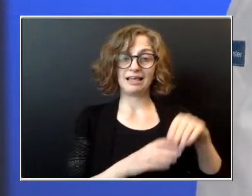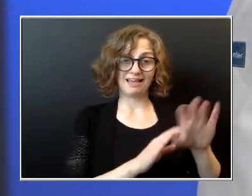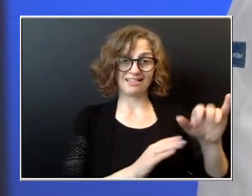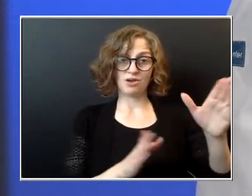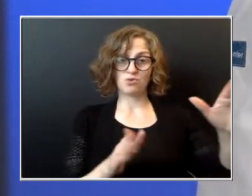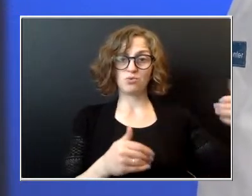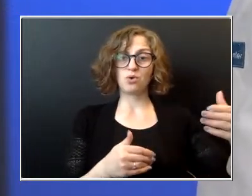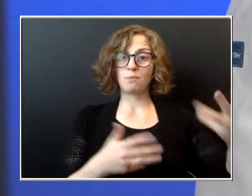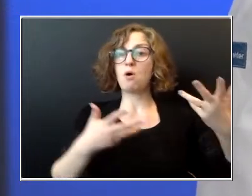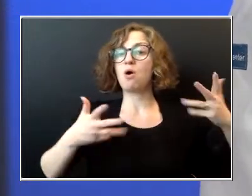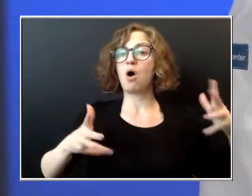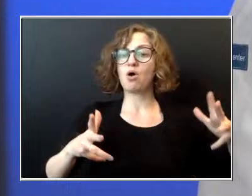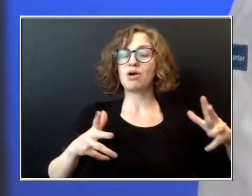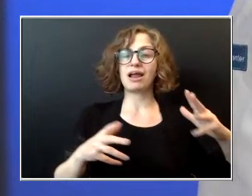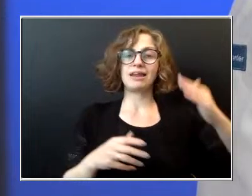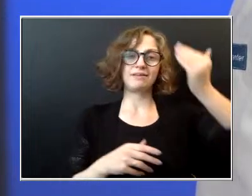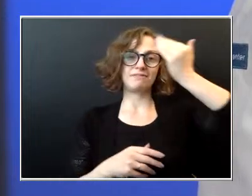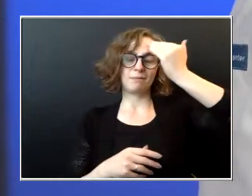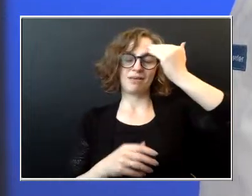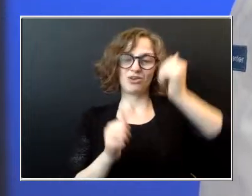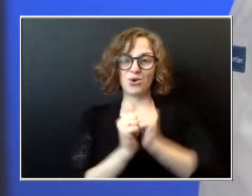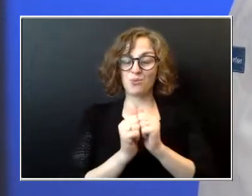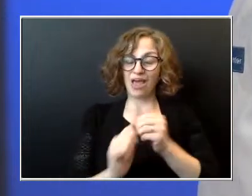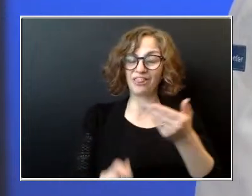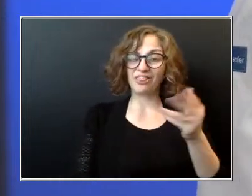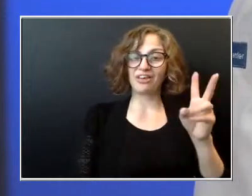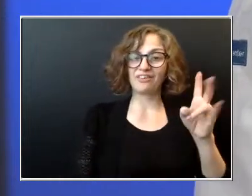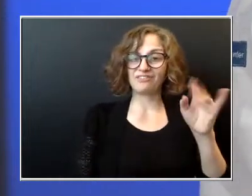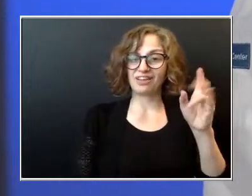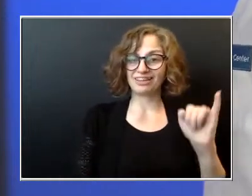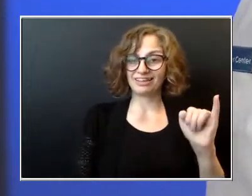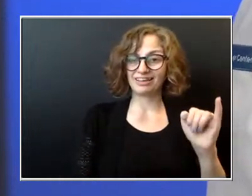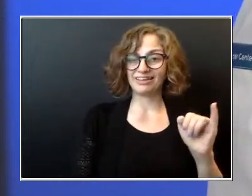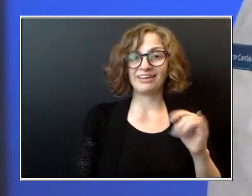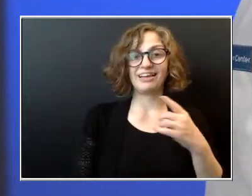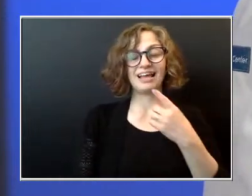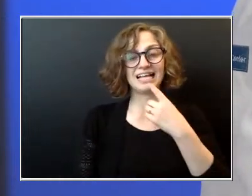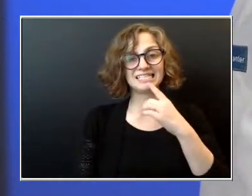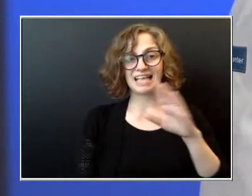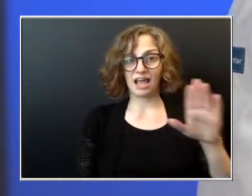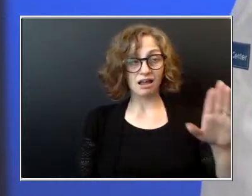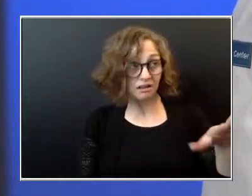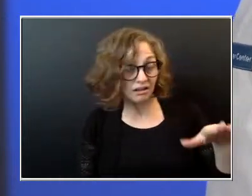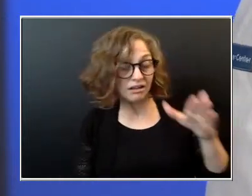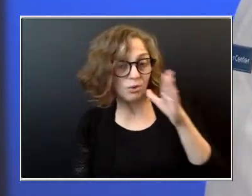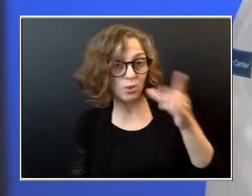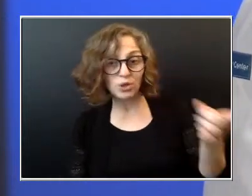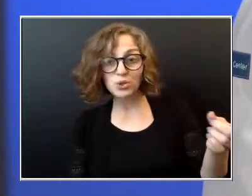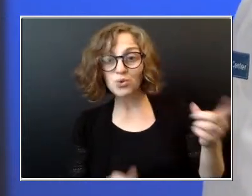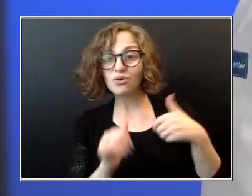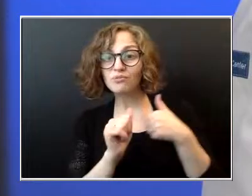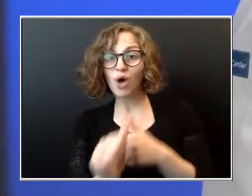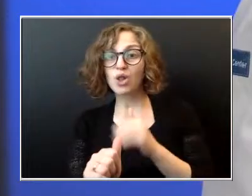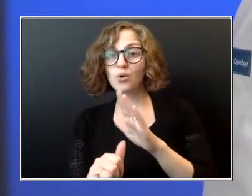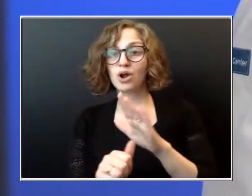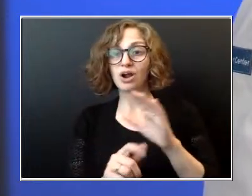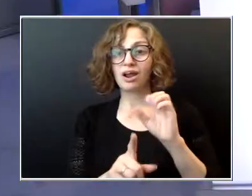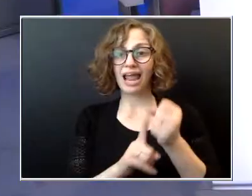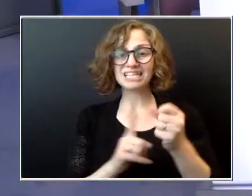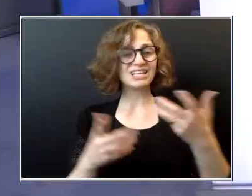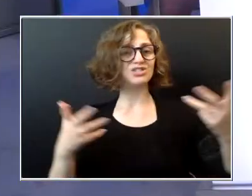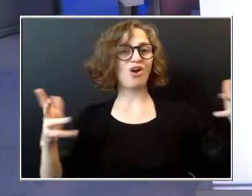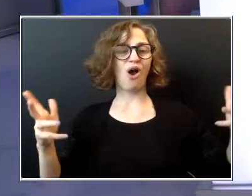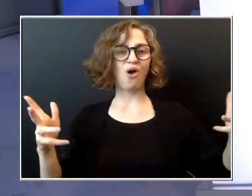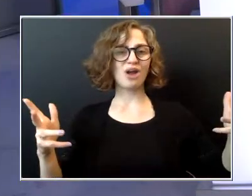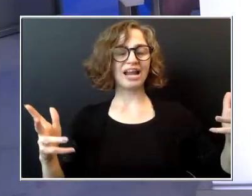familiar with Vicky to be able to send her to and say, Dr. Yeah. Skickney, like, will you follow Vicky? Because you're already intimately. Well, I can just hear